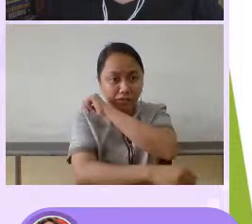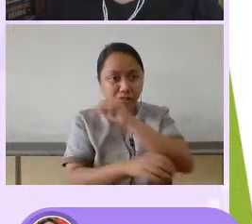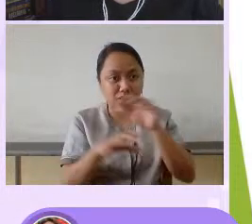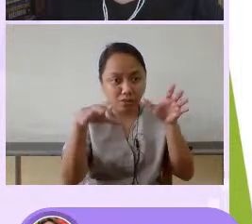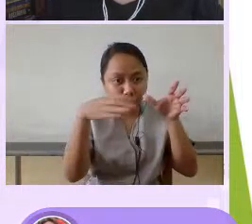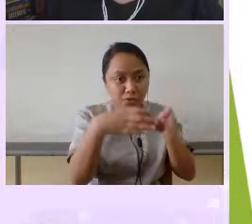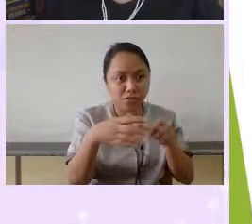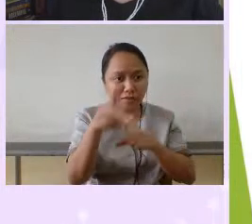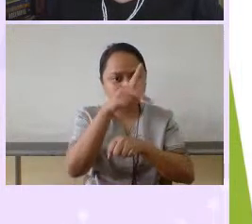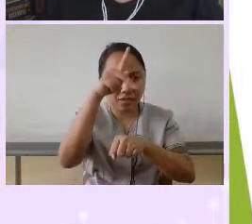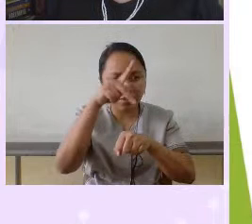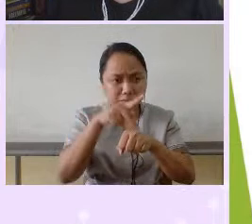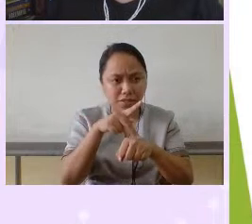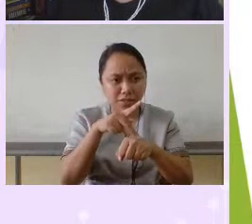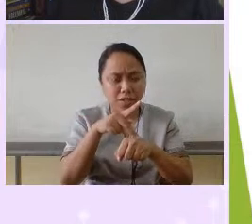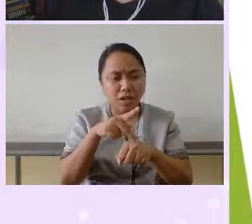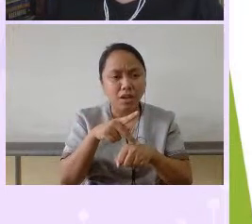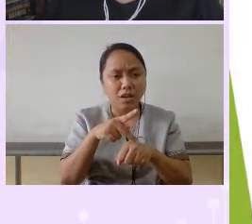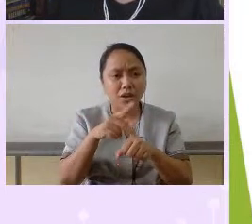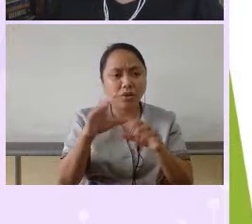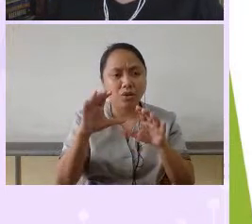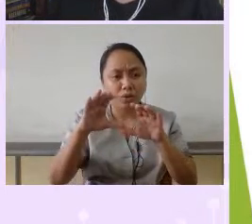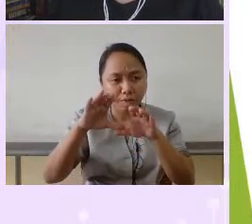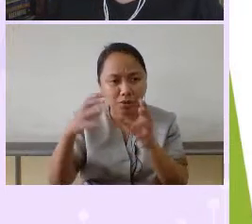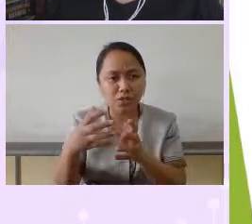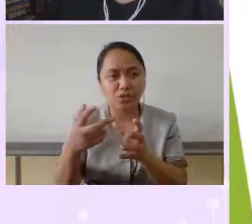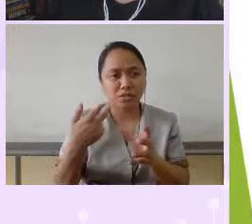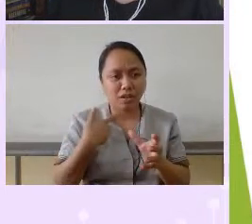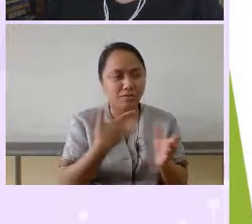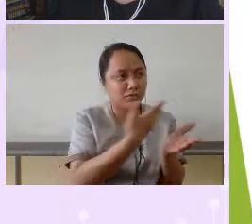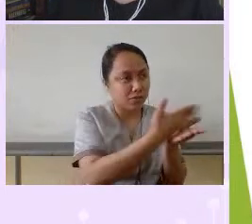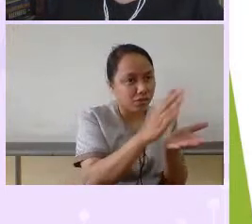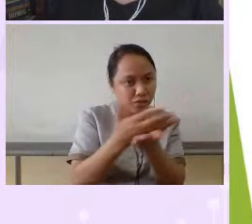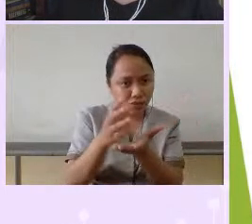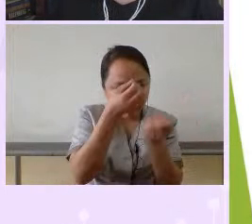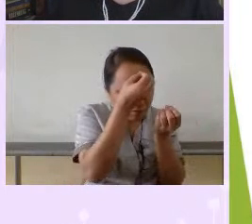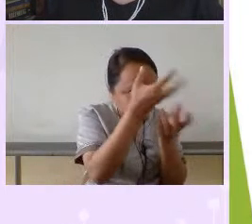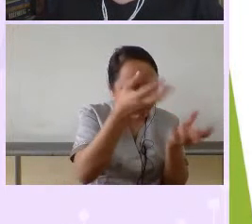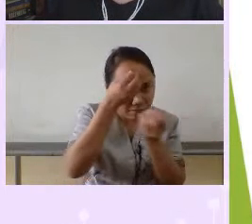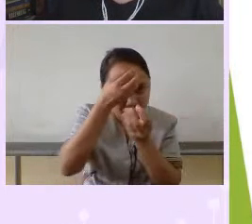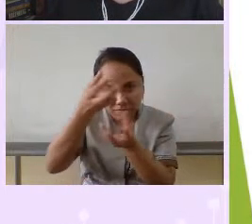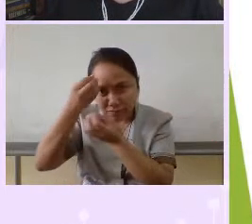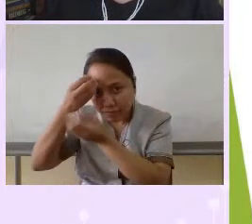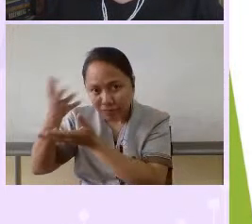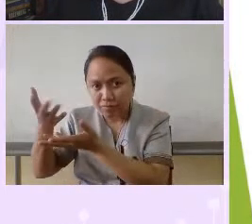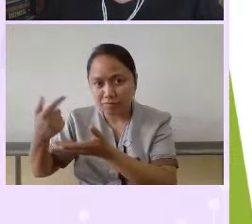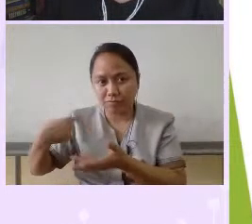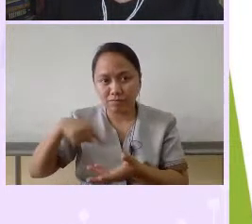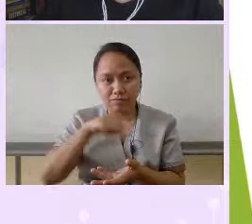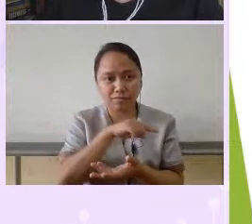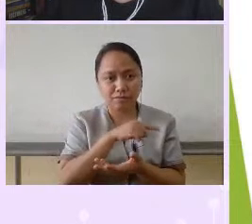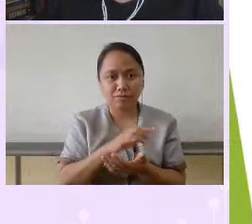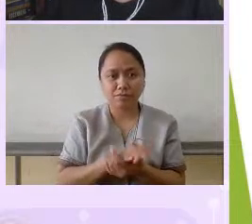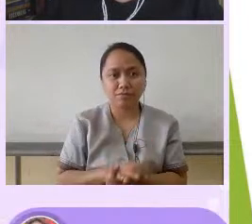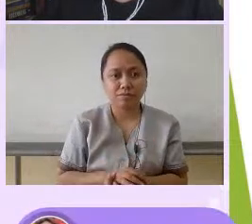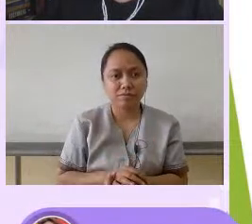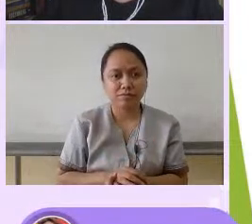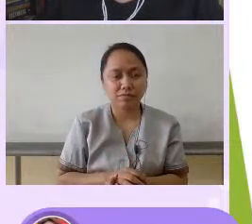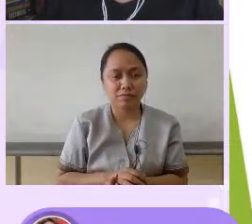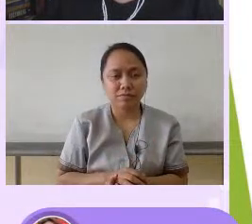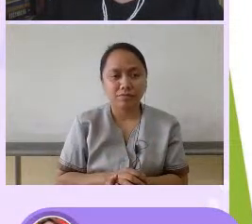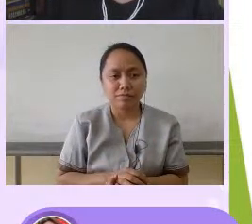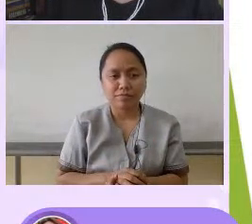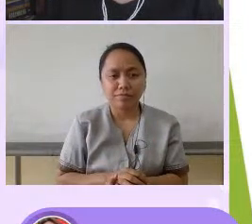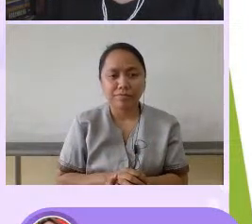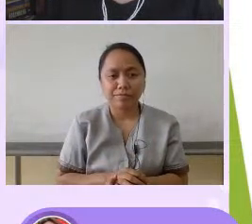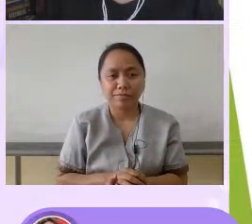Insurance Corporation. Bakit po ba natin sinishare yan? Next slide, please. Ayan. So, ito po